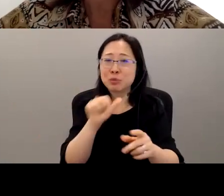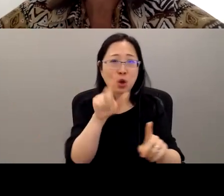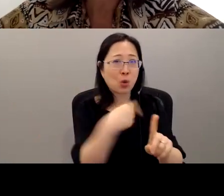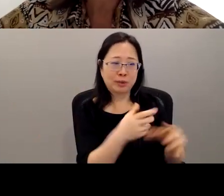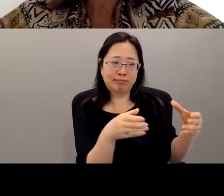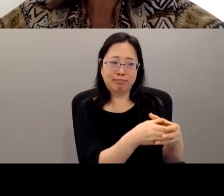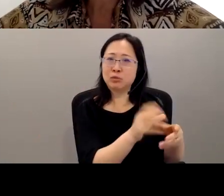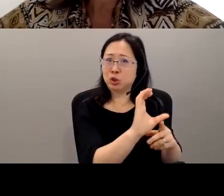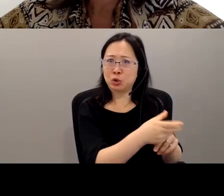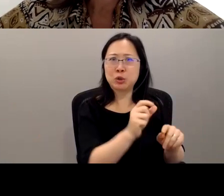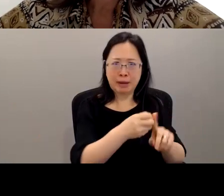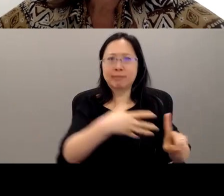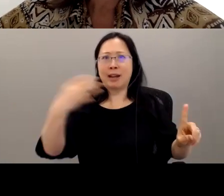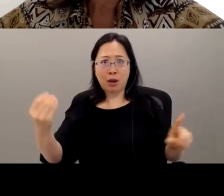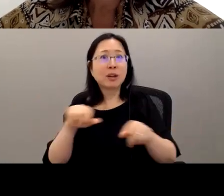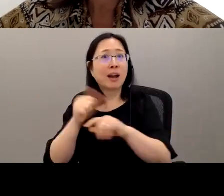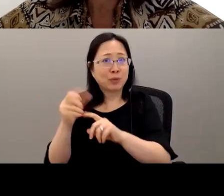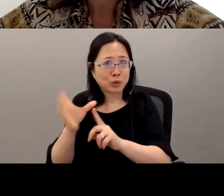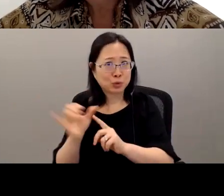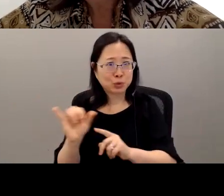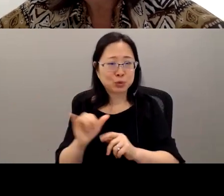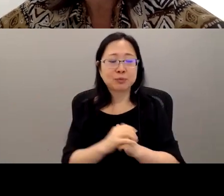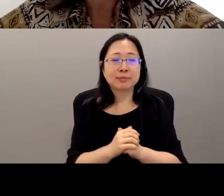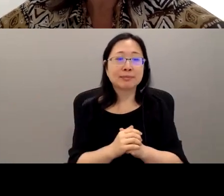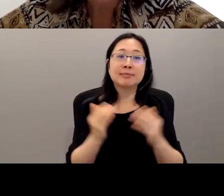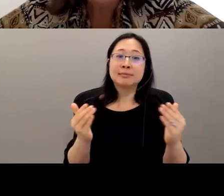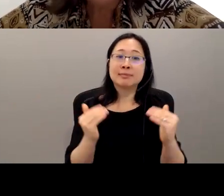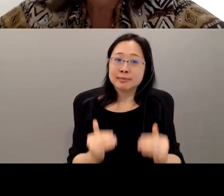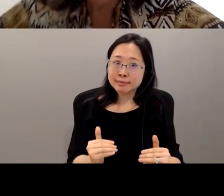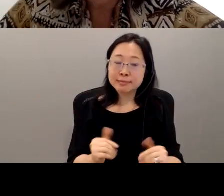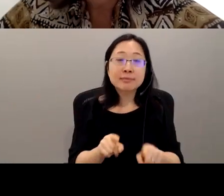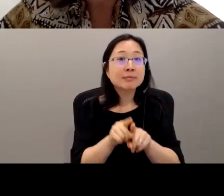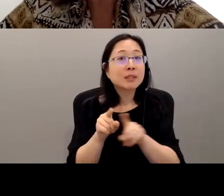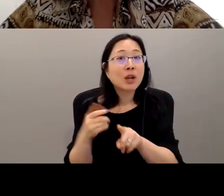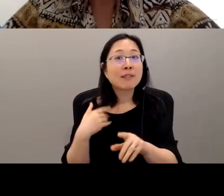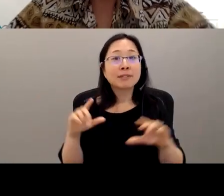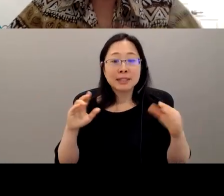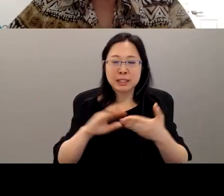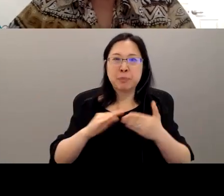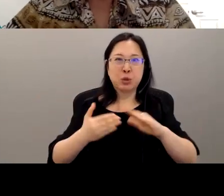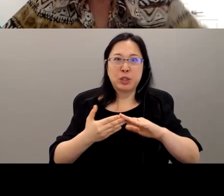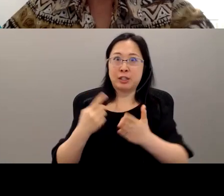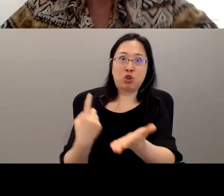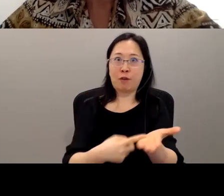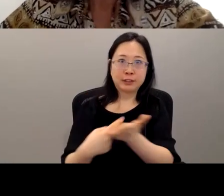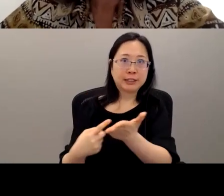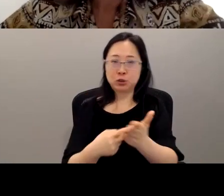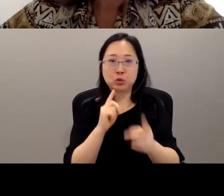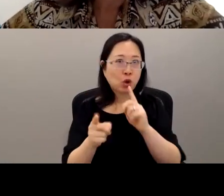own culture. We also have a community conversational group where it's more of a closed